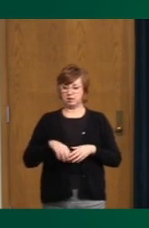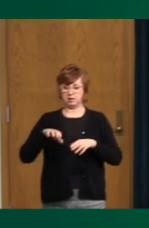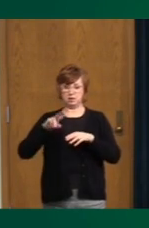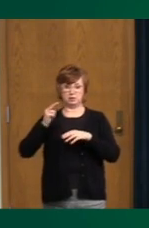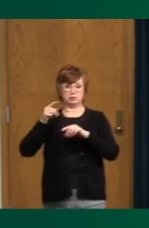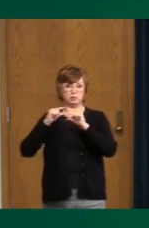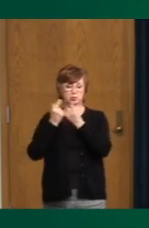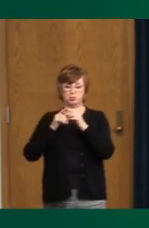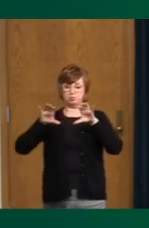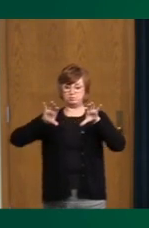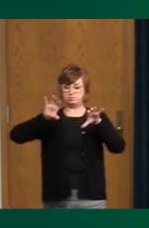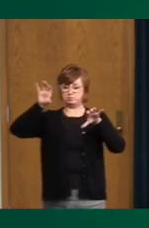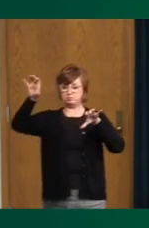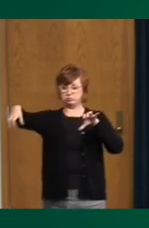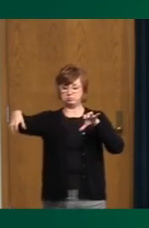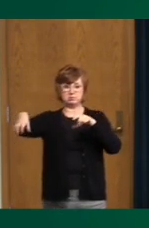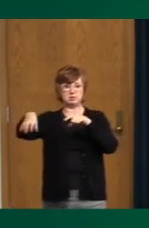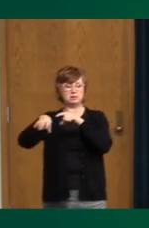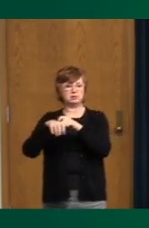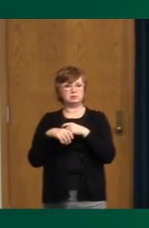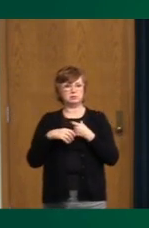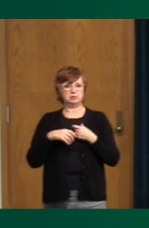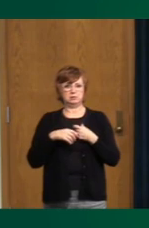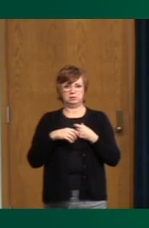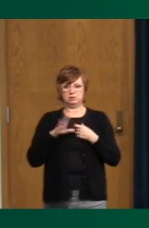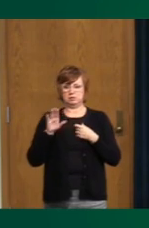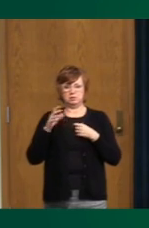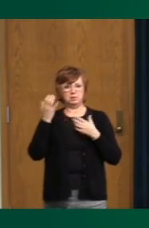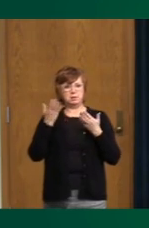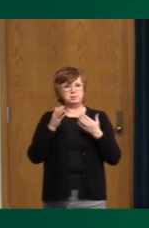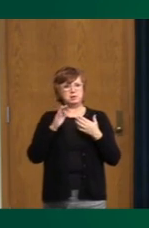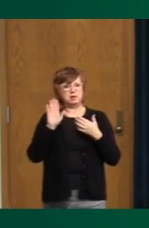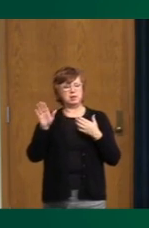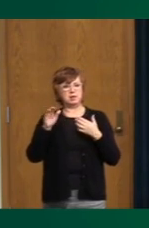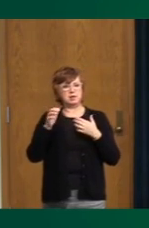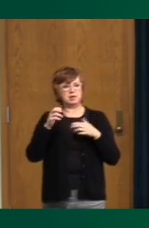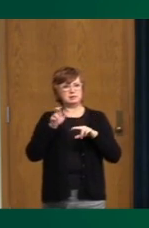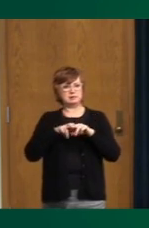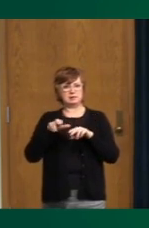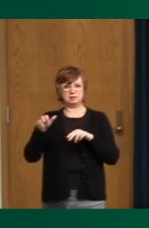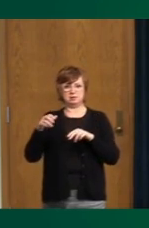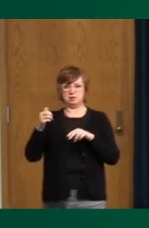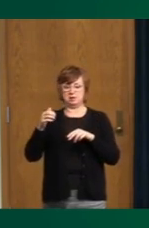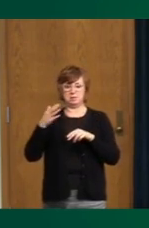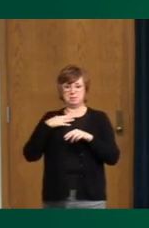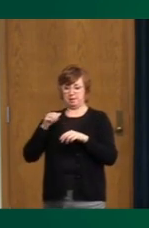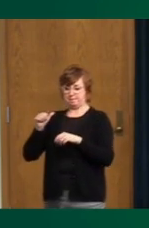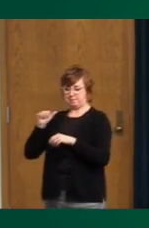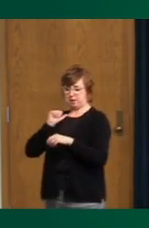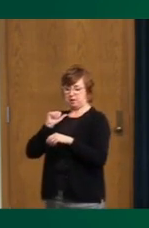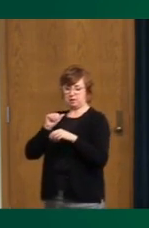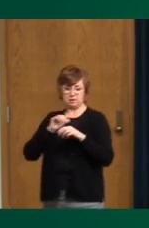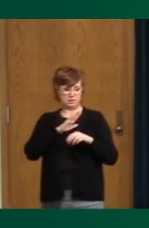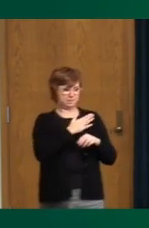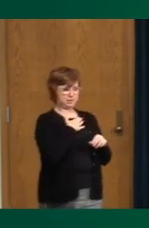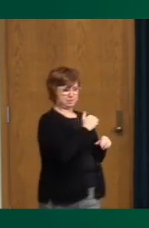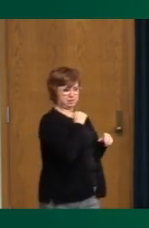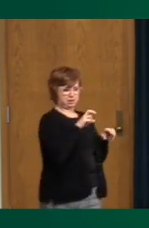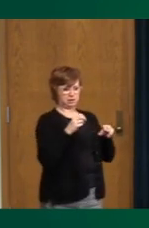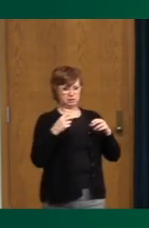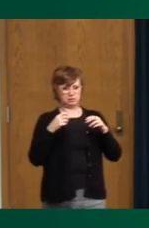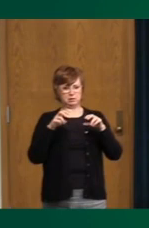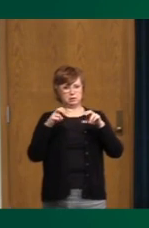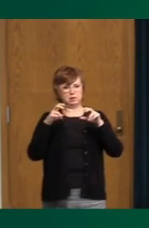sitting, less than 2 meters apart, chair back to back, that is not safe. I think those are the guidelines that need to be reviewed.